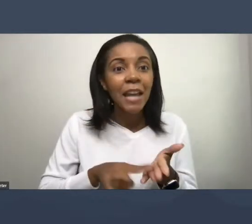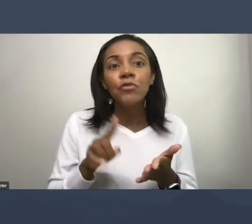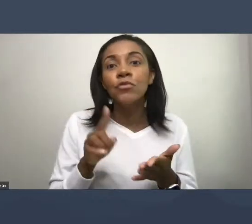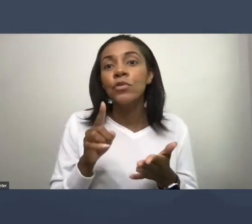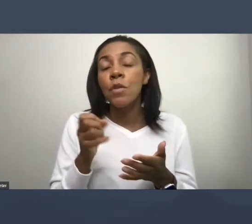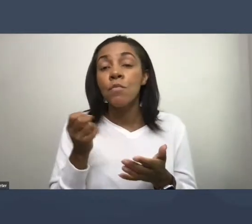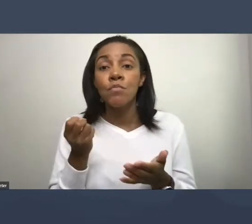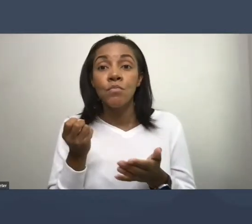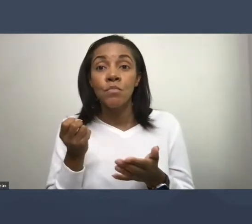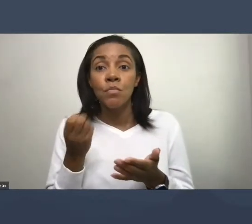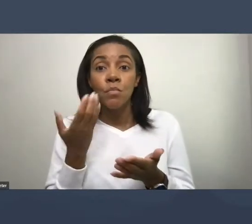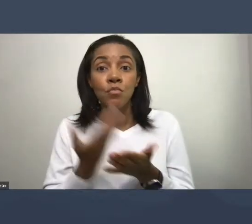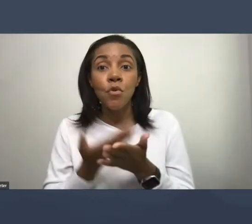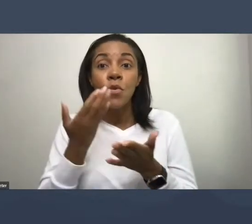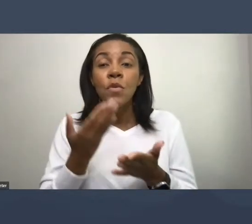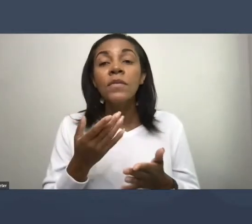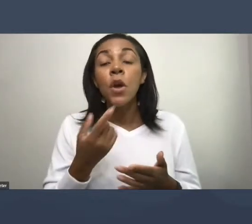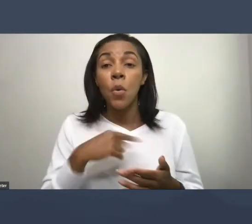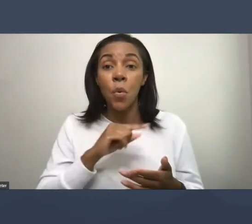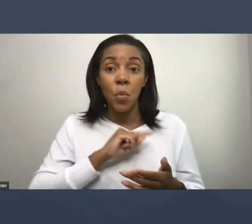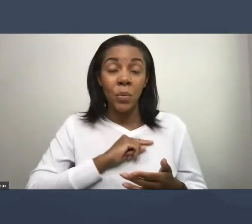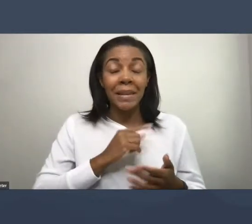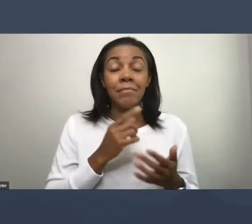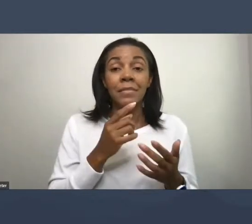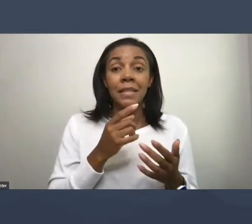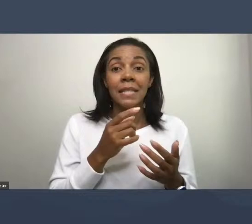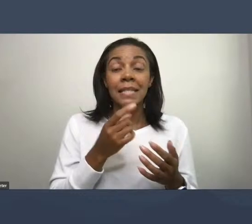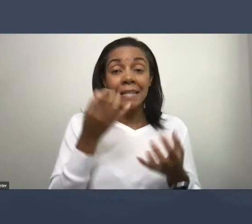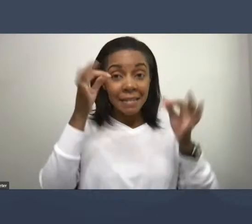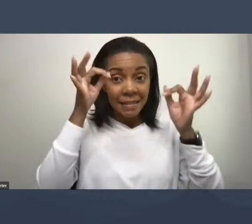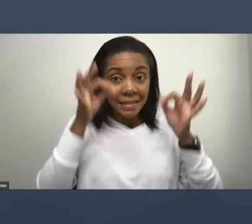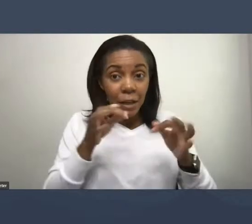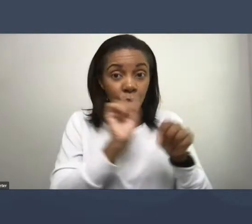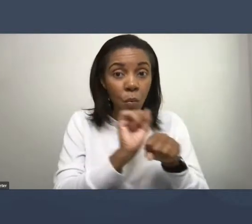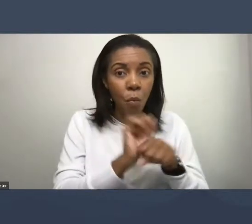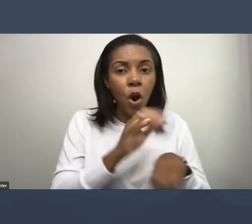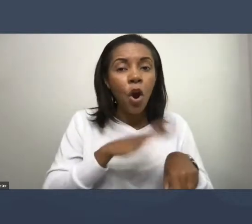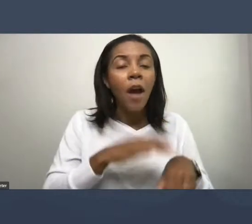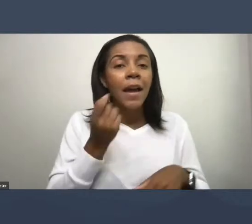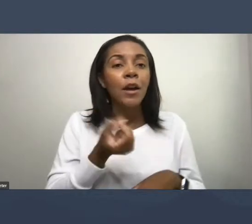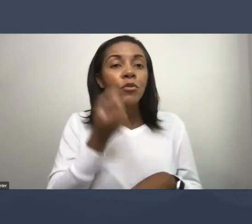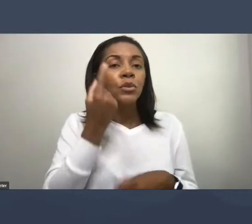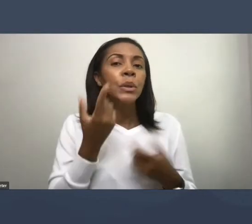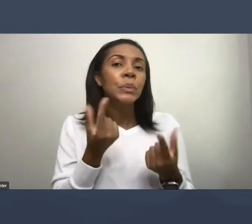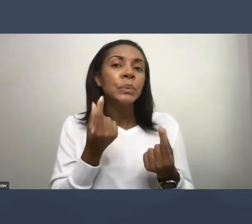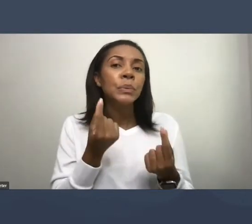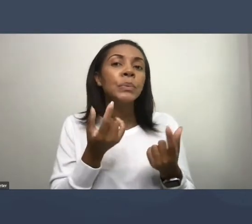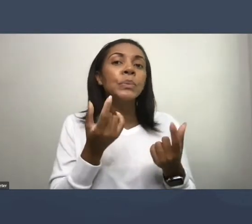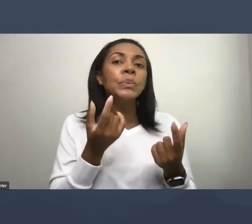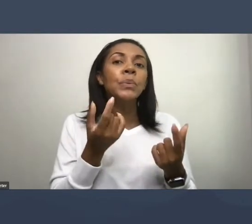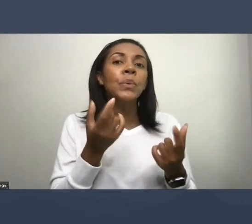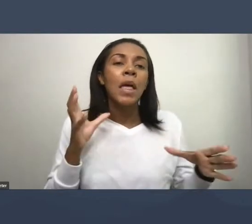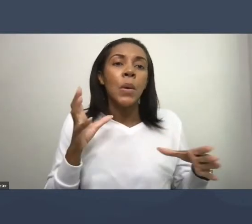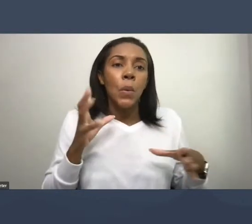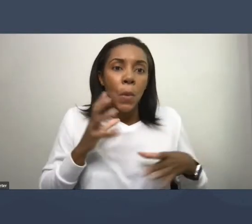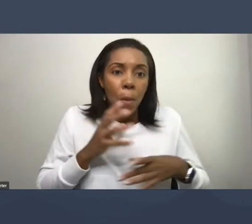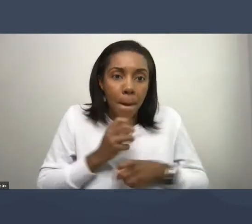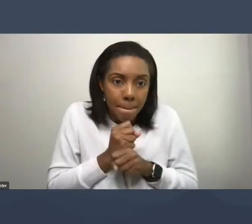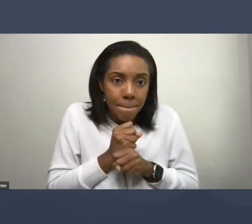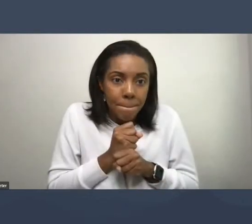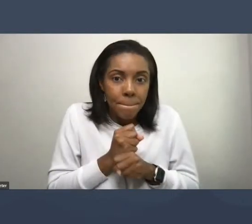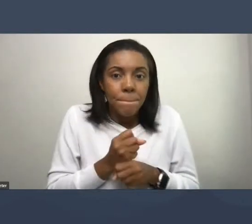assessment, we've actually, in conjunction with TDEC, worked on trying to understand what we could do and consolidate that and get